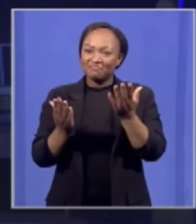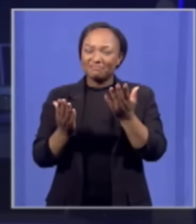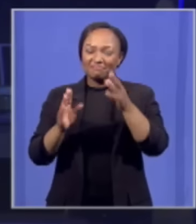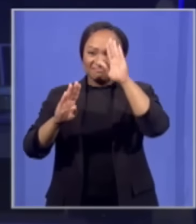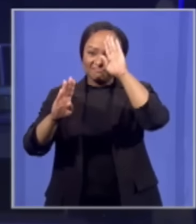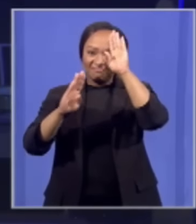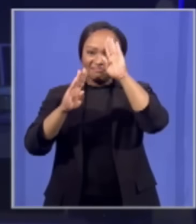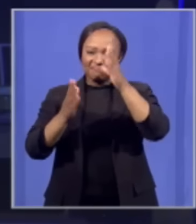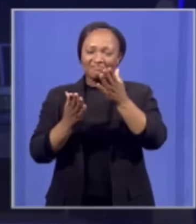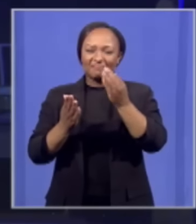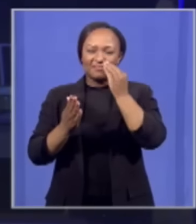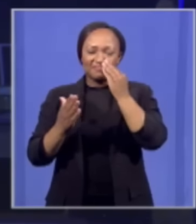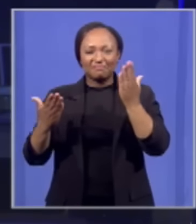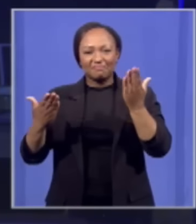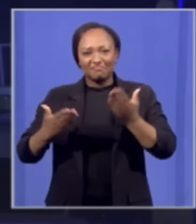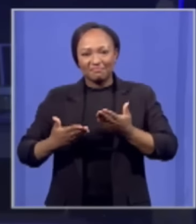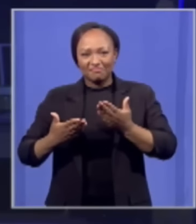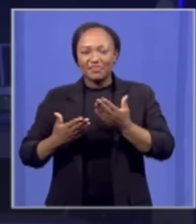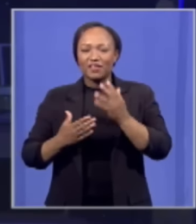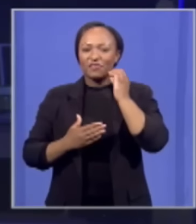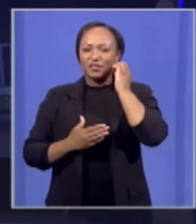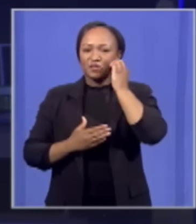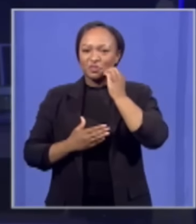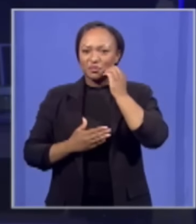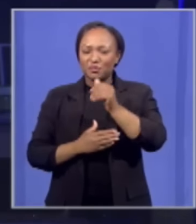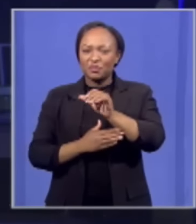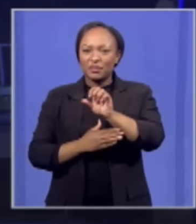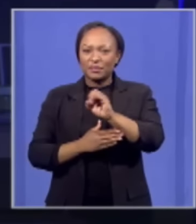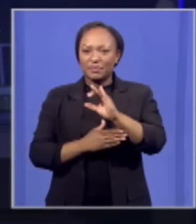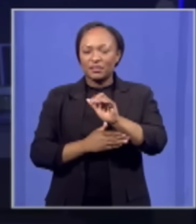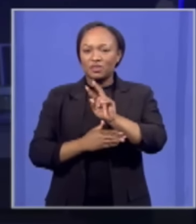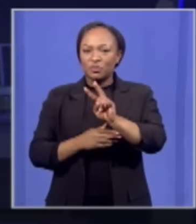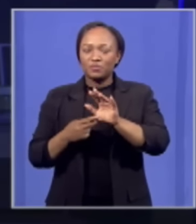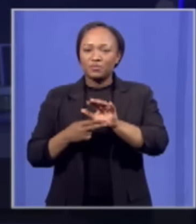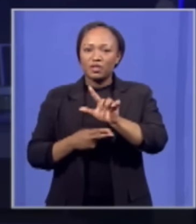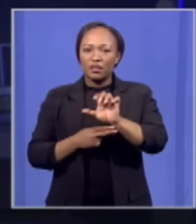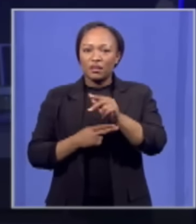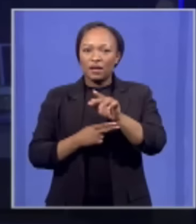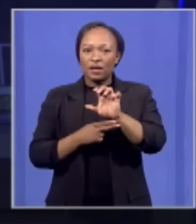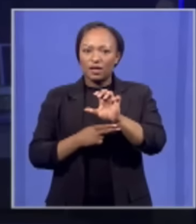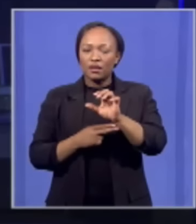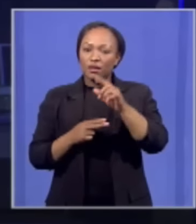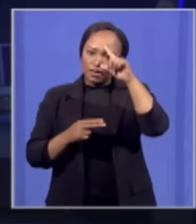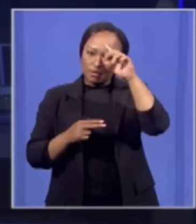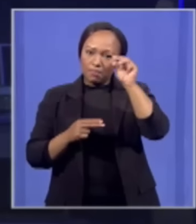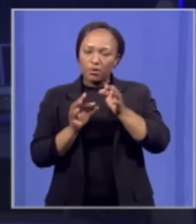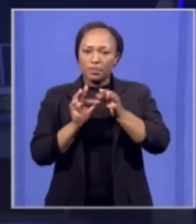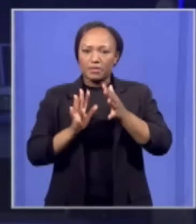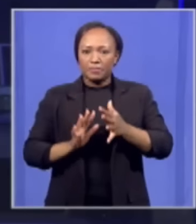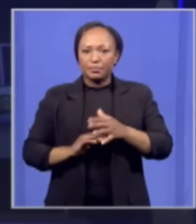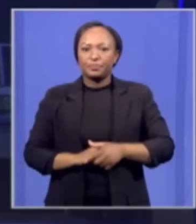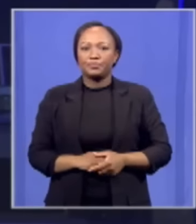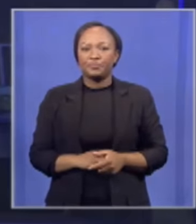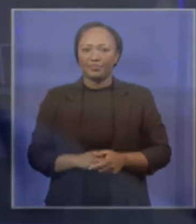Moidumela o amoetswe kgasong ena ya ditaba tsa Sesotho ho SABC 2 le o le hae puong ya matso ke na le Mphotimi.